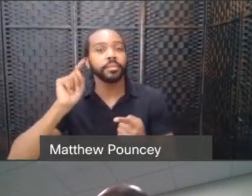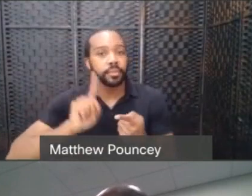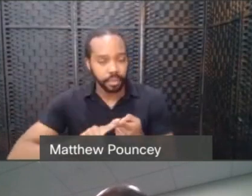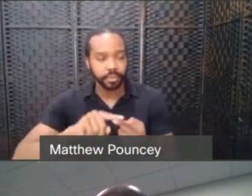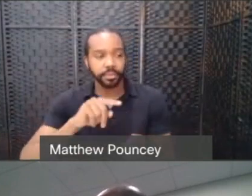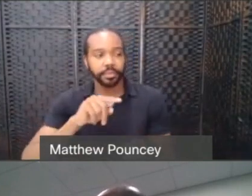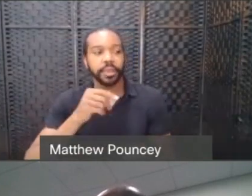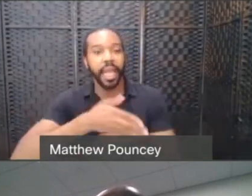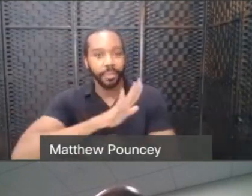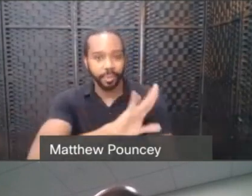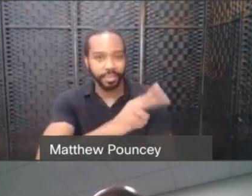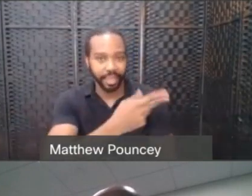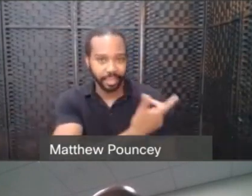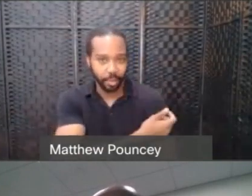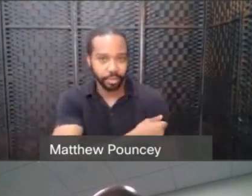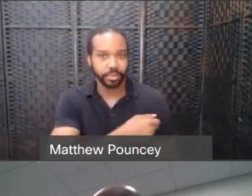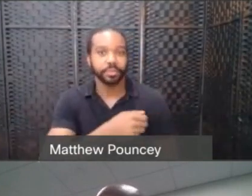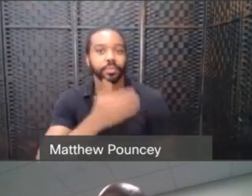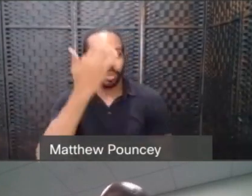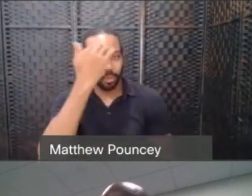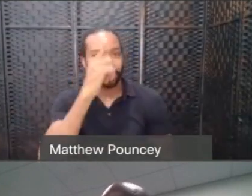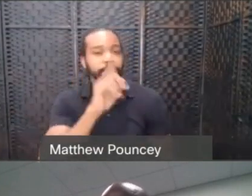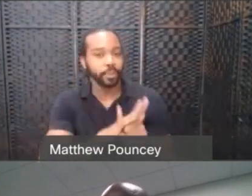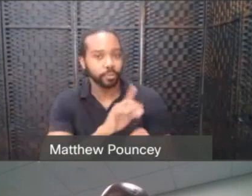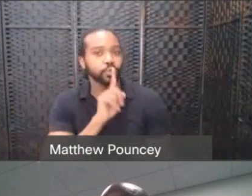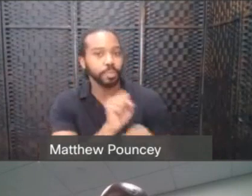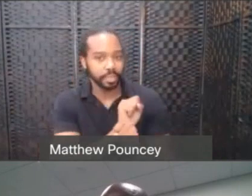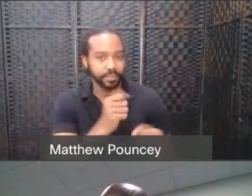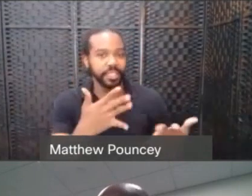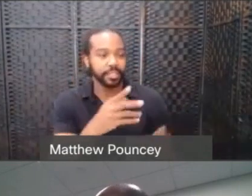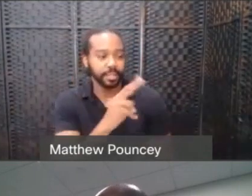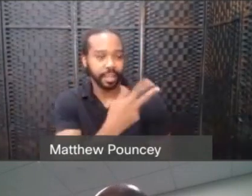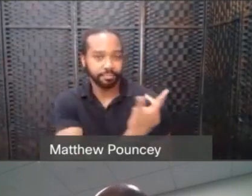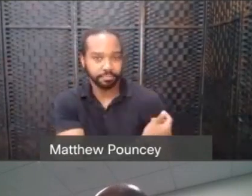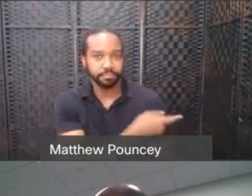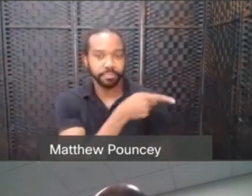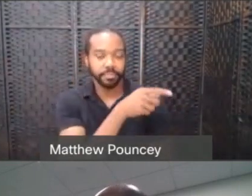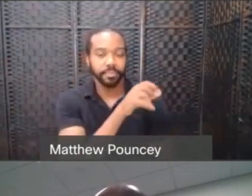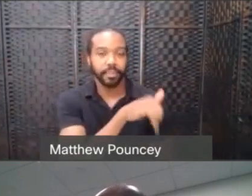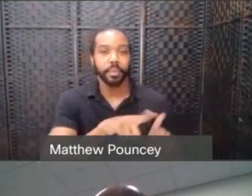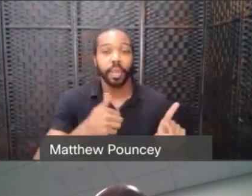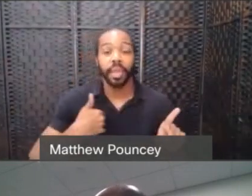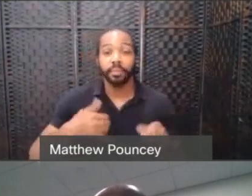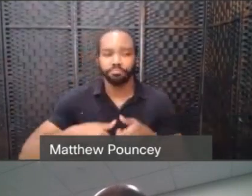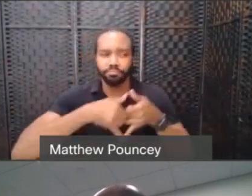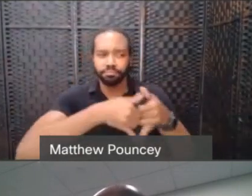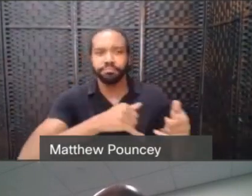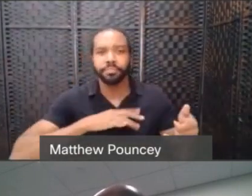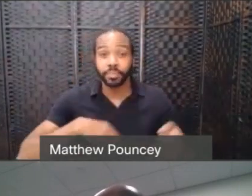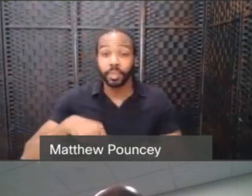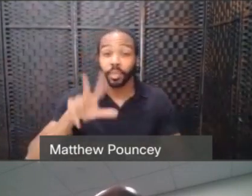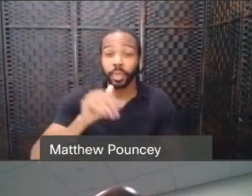that they actually receive it. But the prizes are large prizes, so we're giving away $3,000